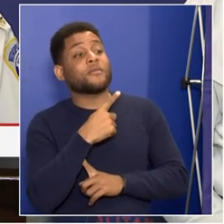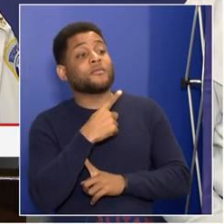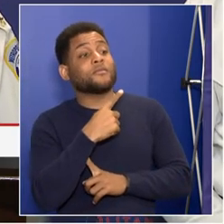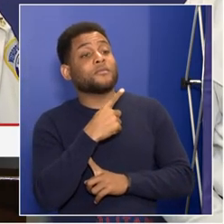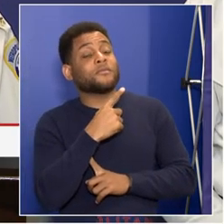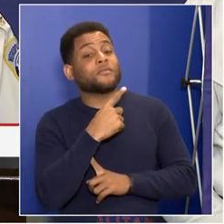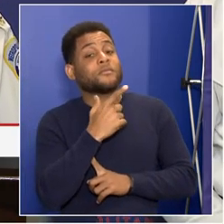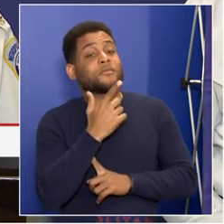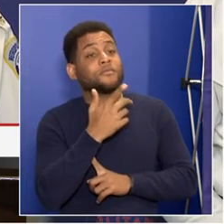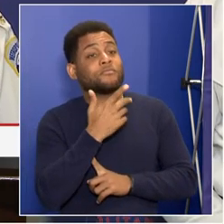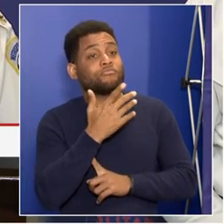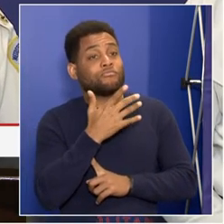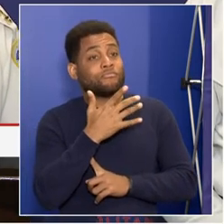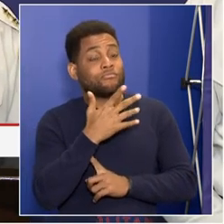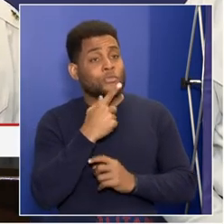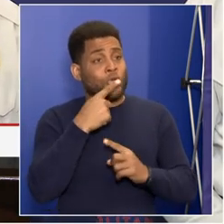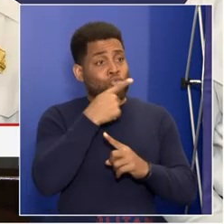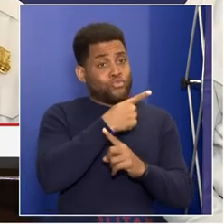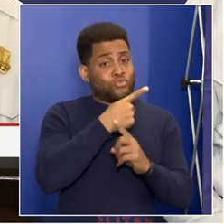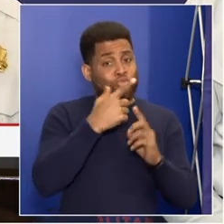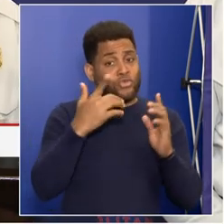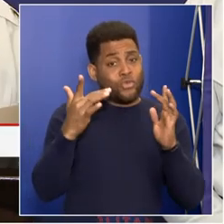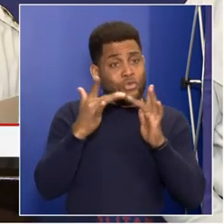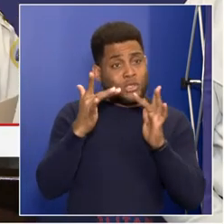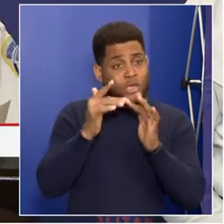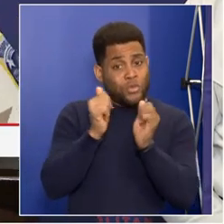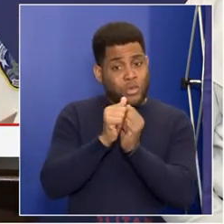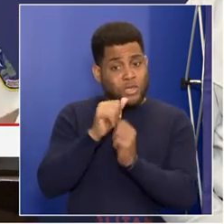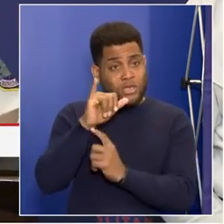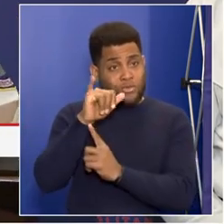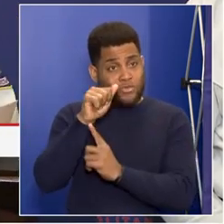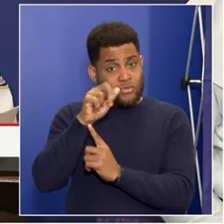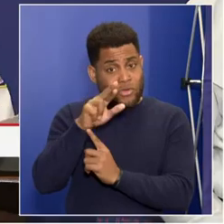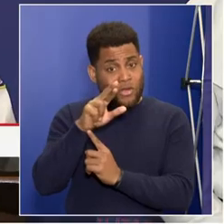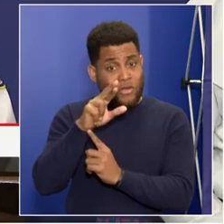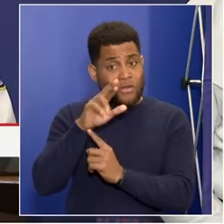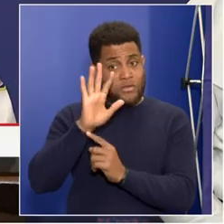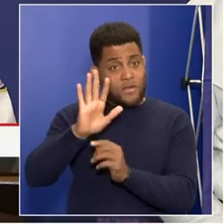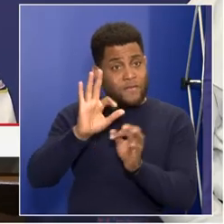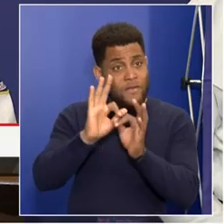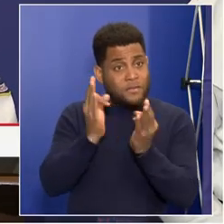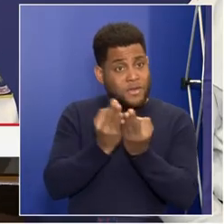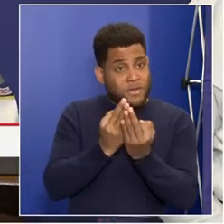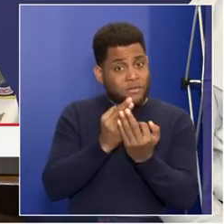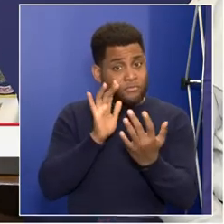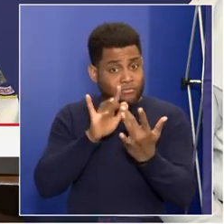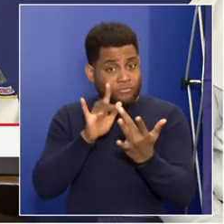Have you been in touch with the family of Ahmed Yar? Did you notify the family? So our detectives do notify the